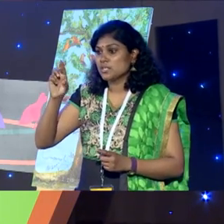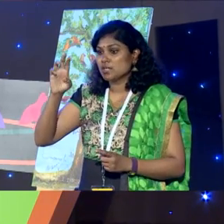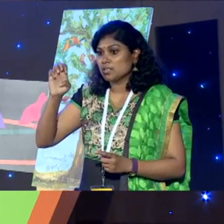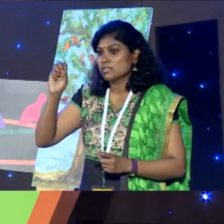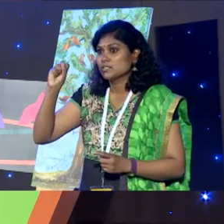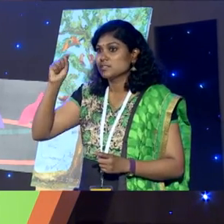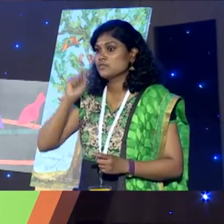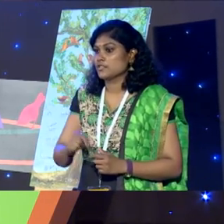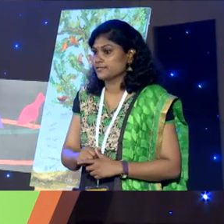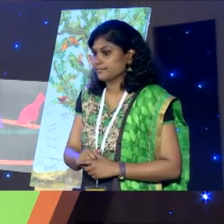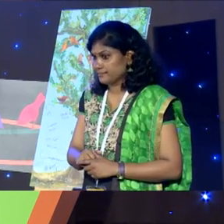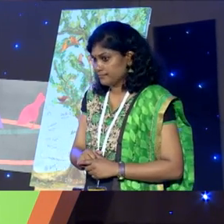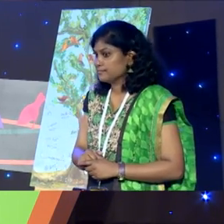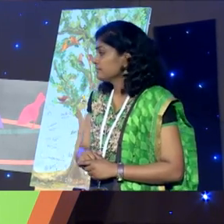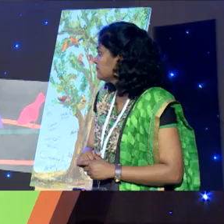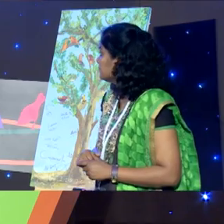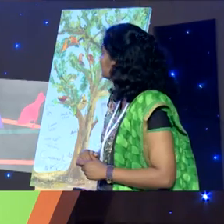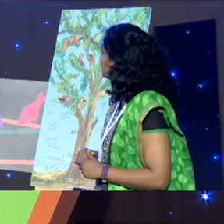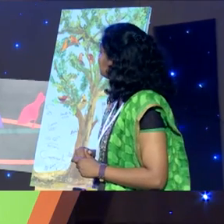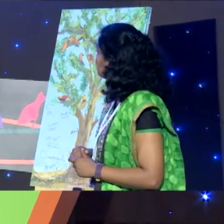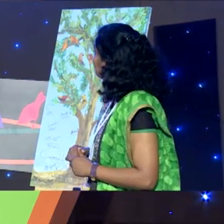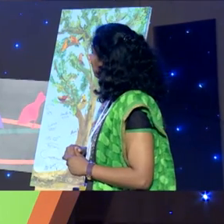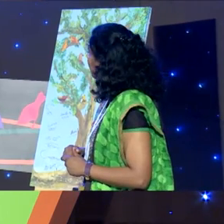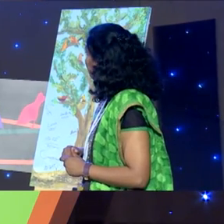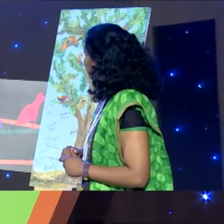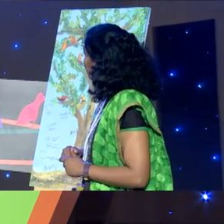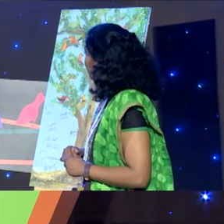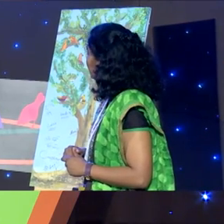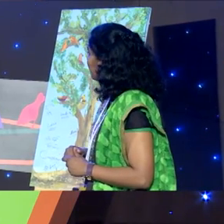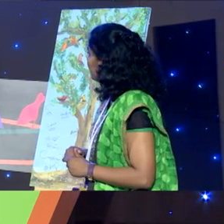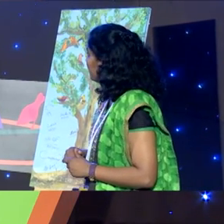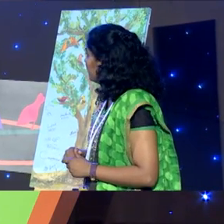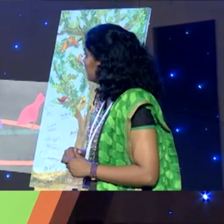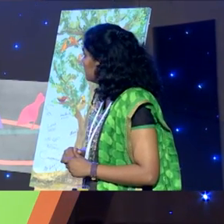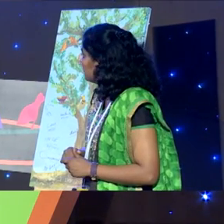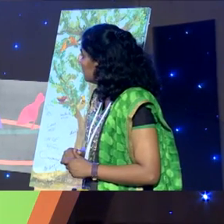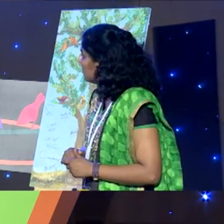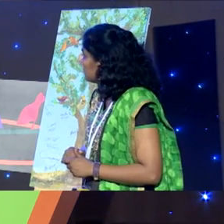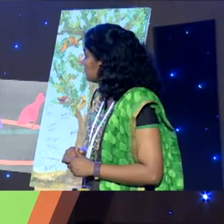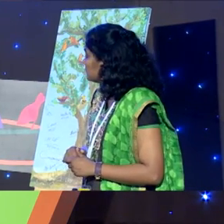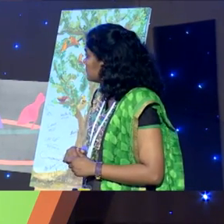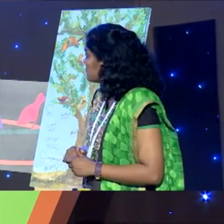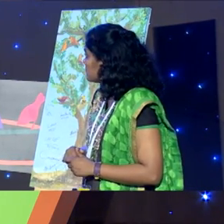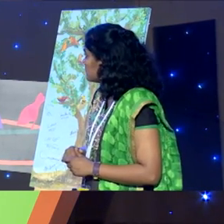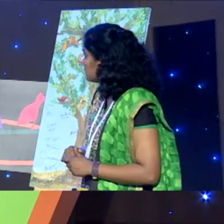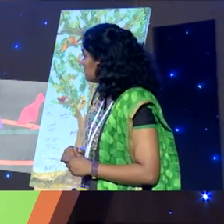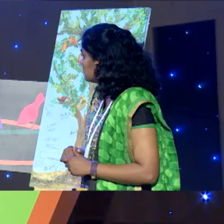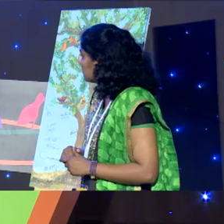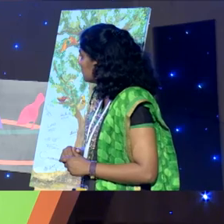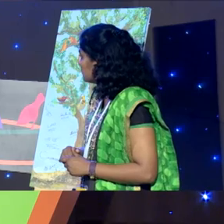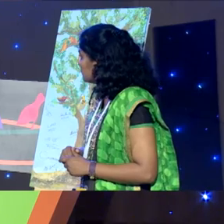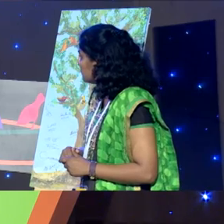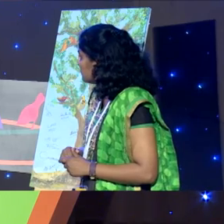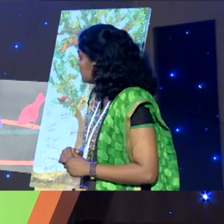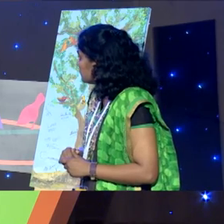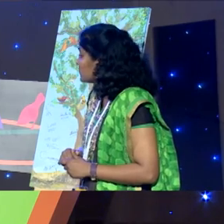is rainfall. Where there is rainfall, rivers flow. And that's water, right? And water is really important for human beings as